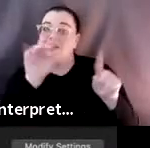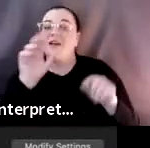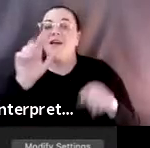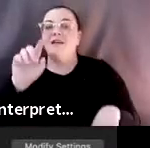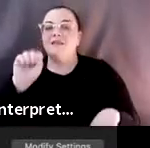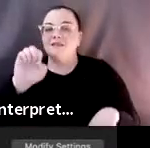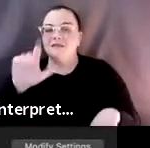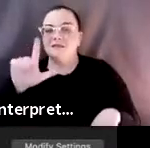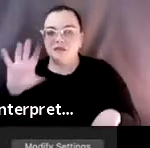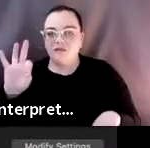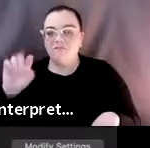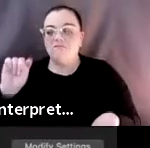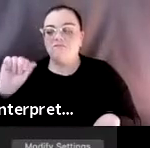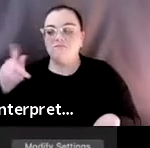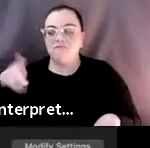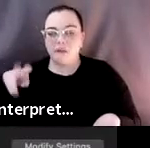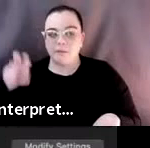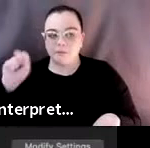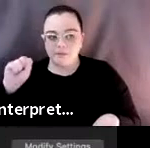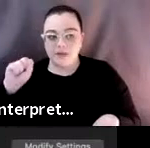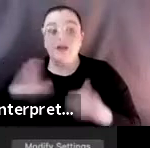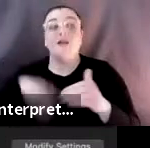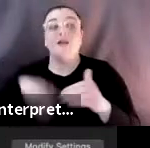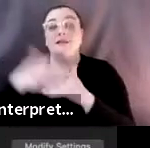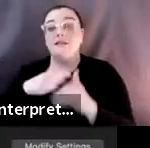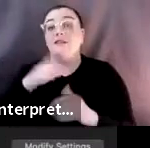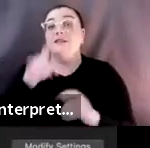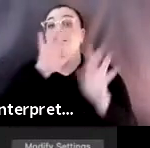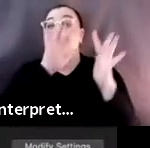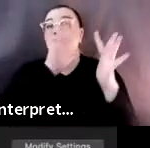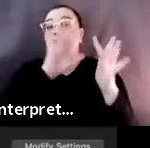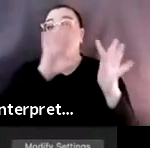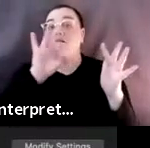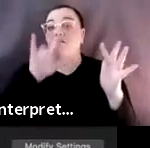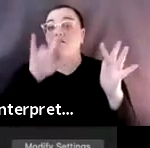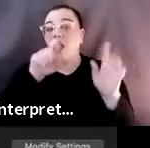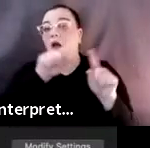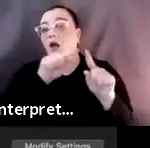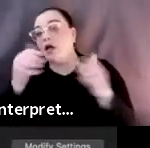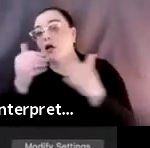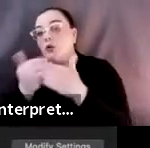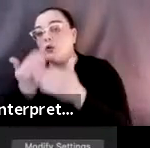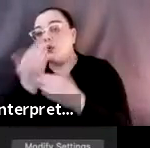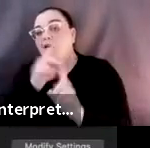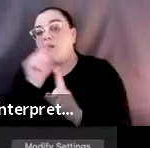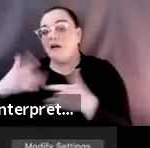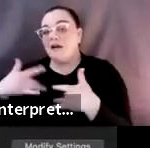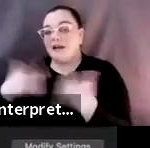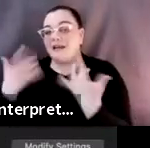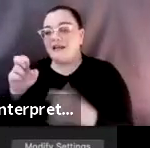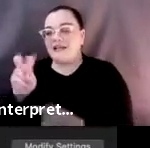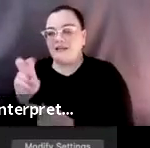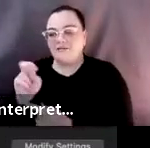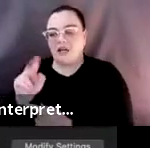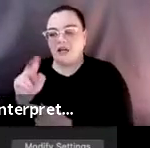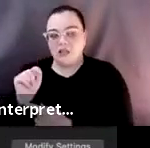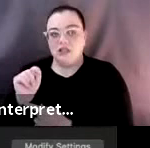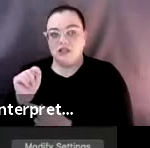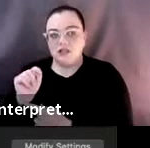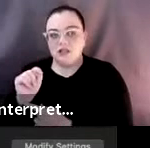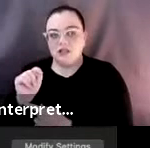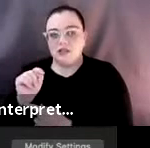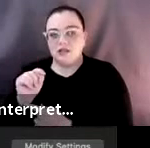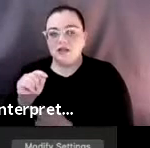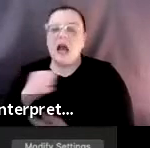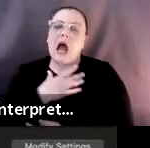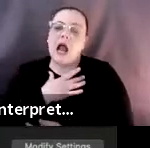I'm gonna go back up to the file menu, go to new again, and go to event. Now, an event, I like to sort of label these